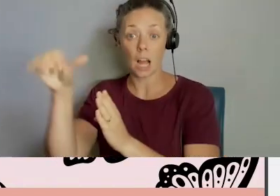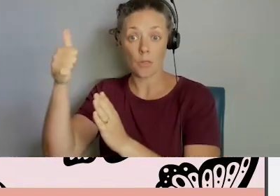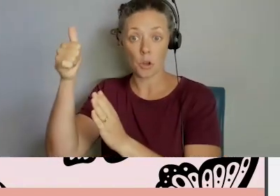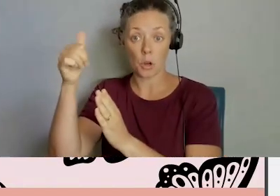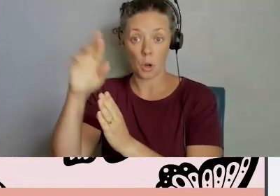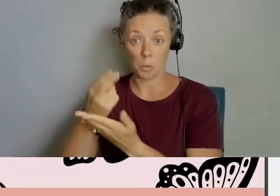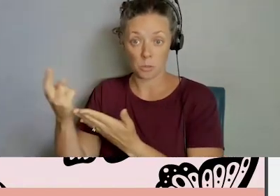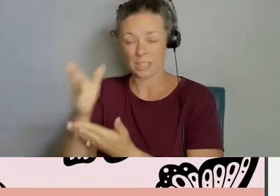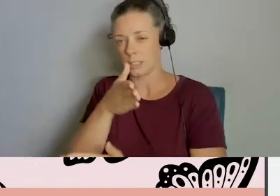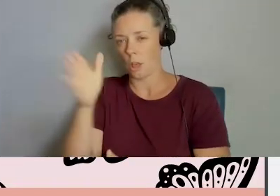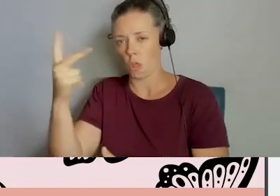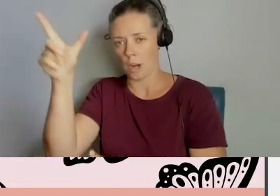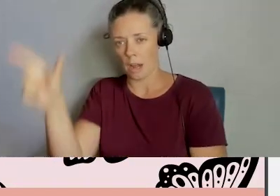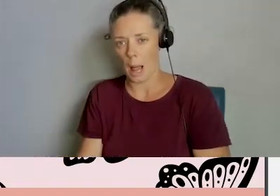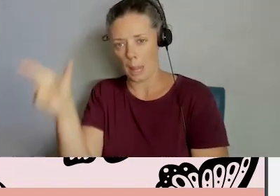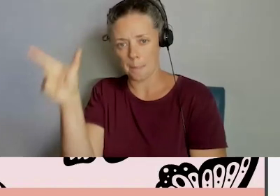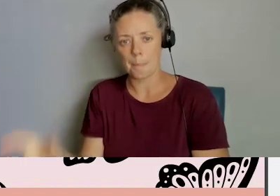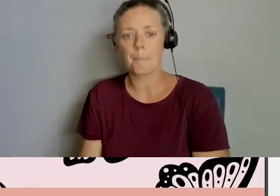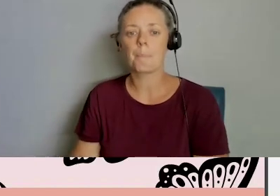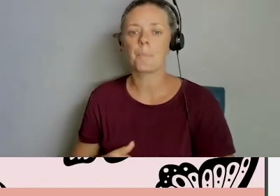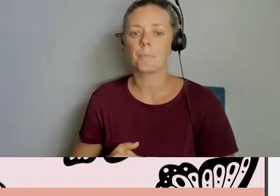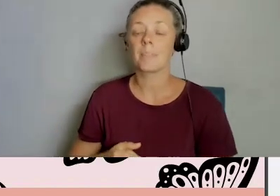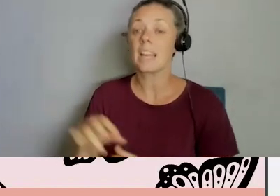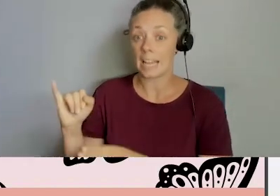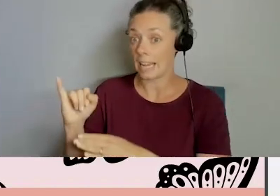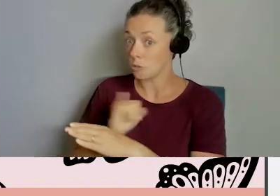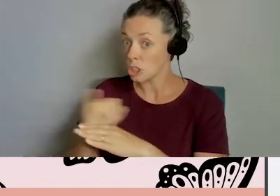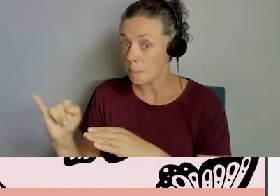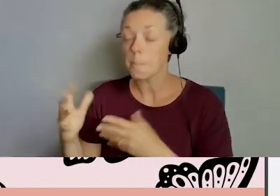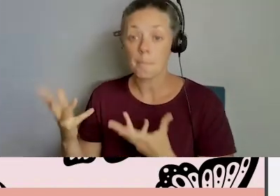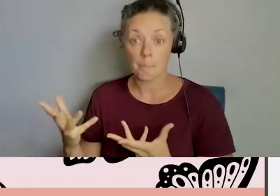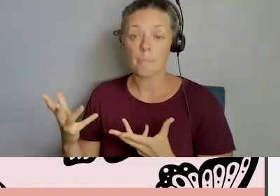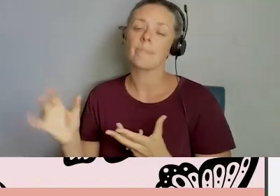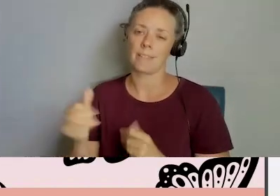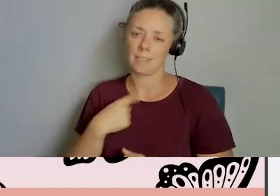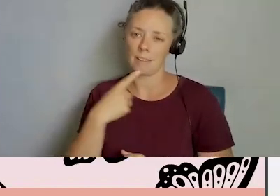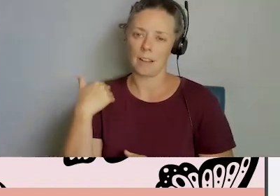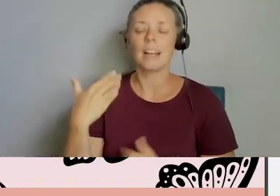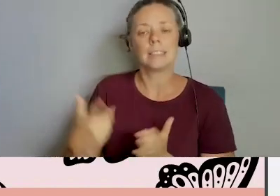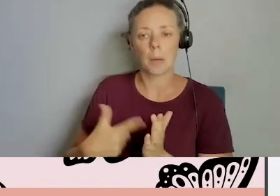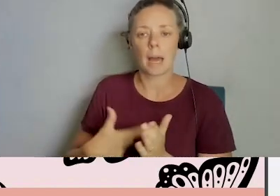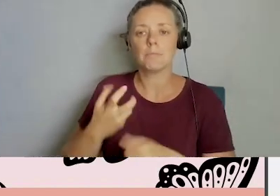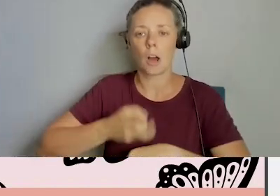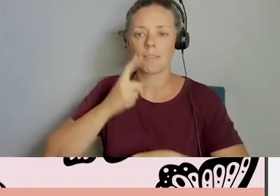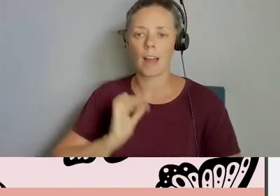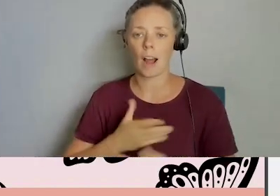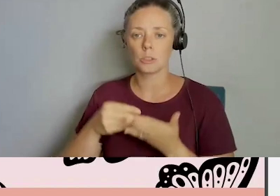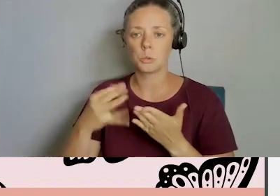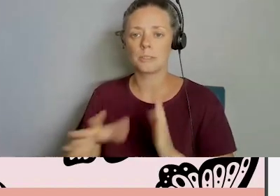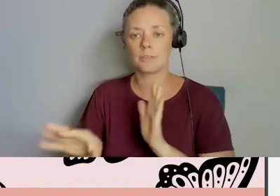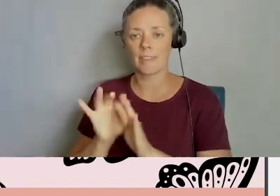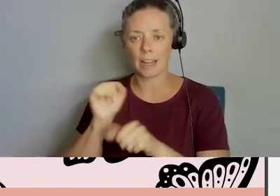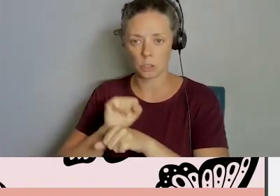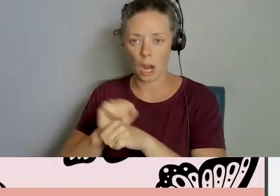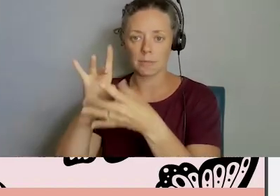Dream Center is internships. Like I mentioned before, it is hard for our students to find jobs, right? Related to what